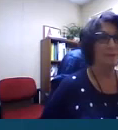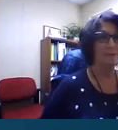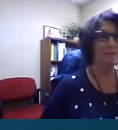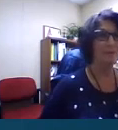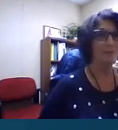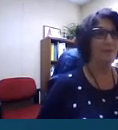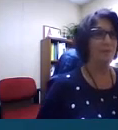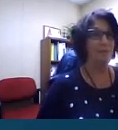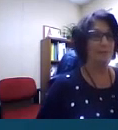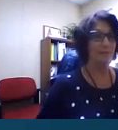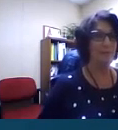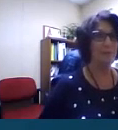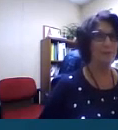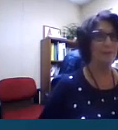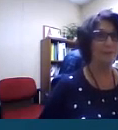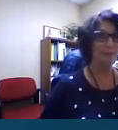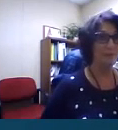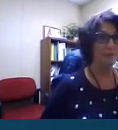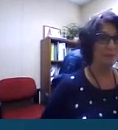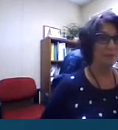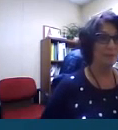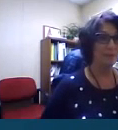end game strategy.